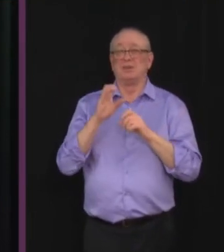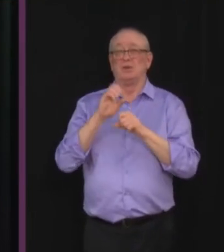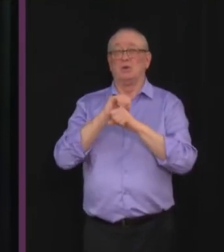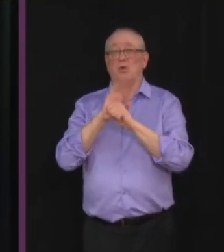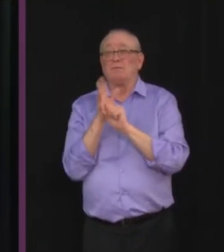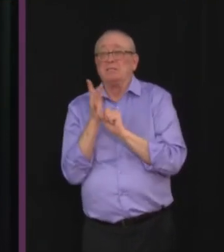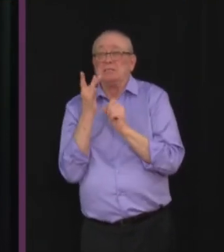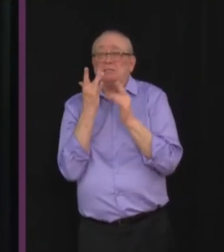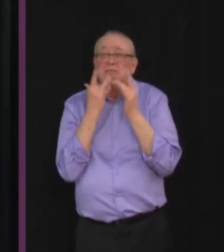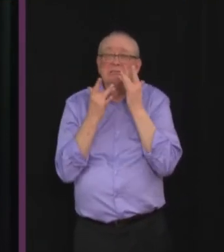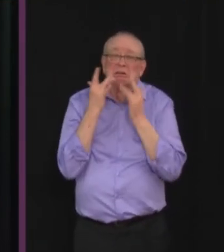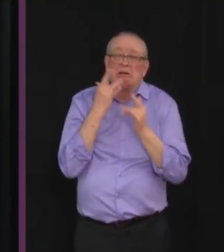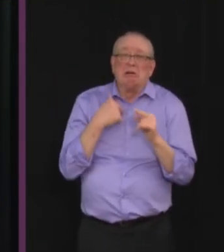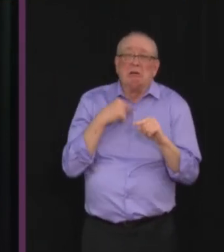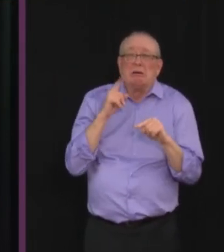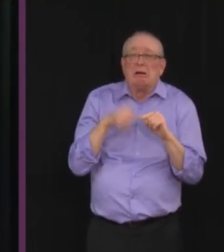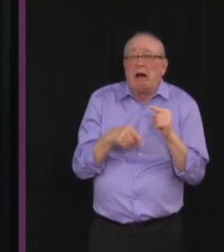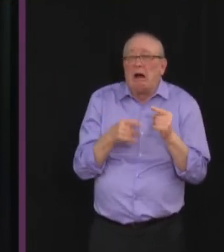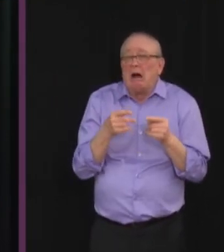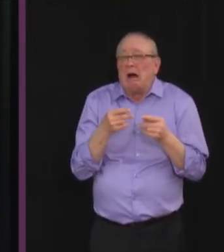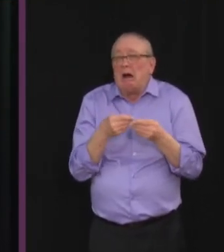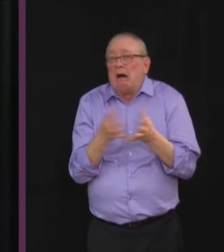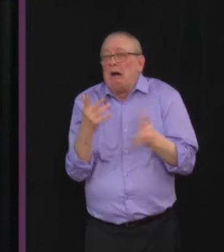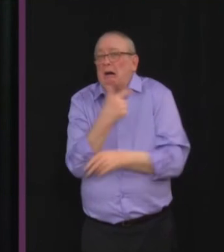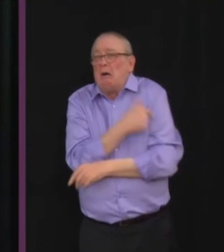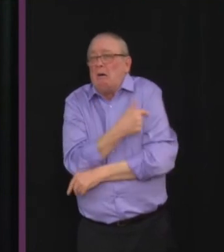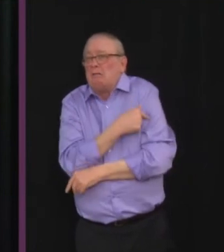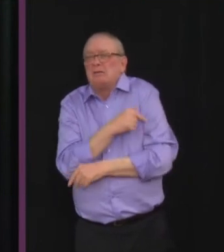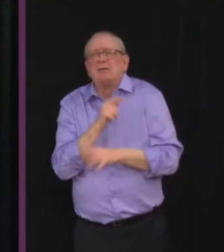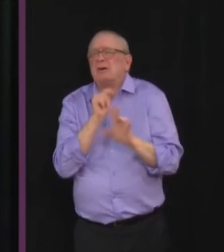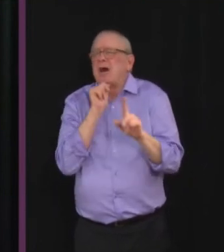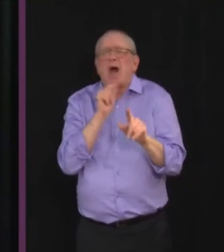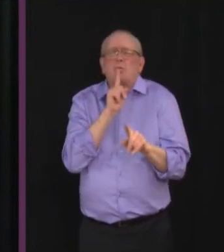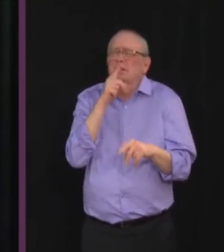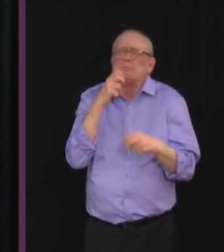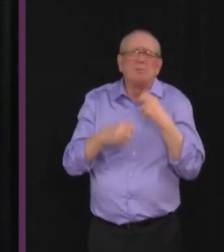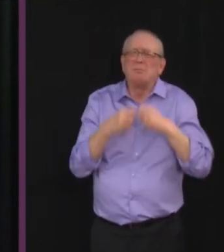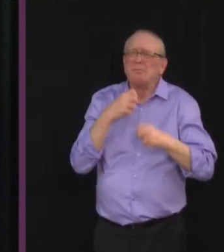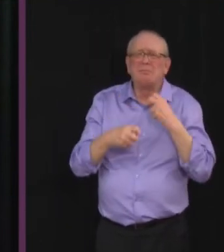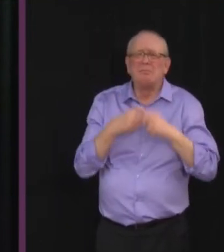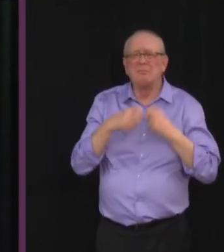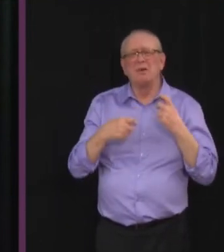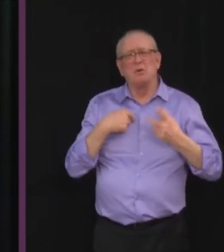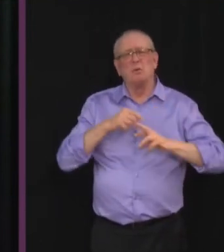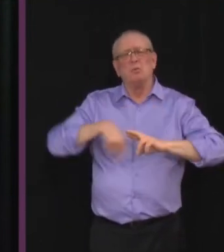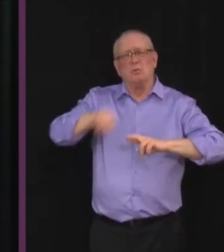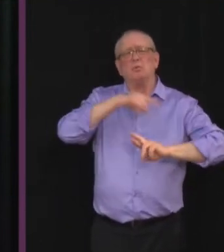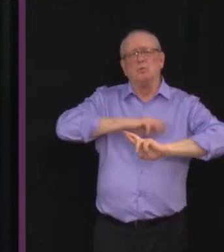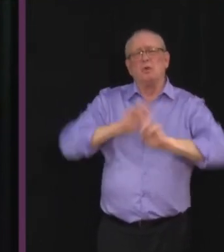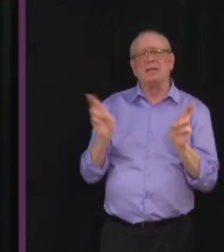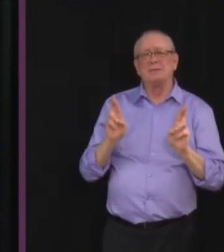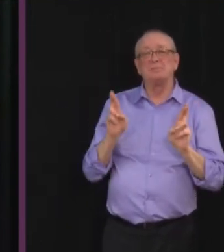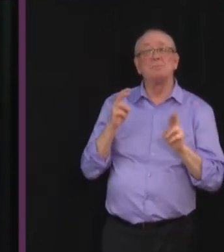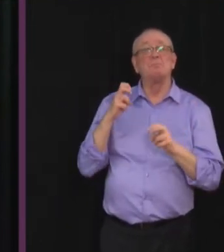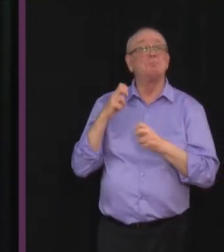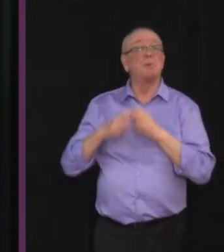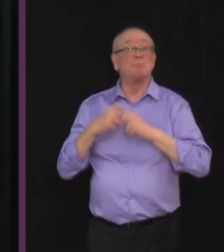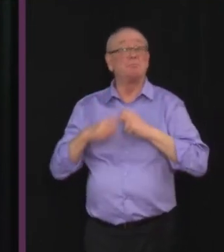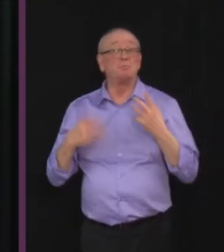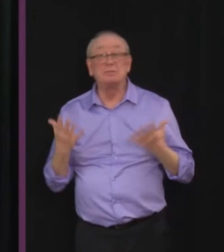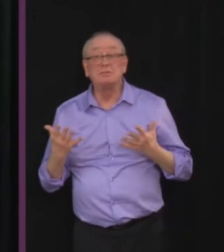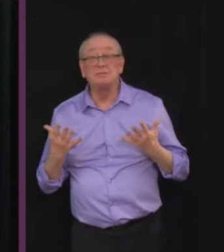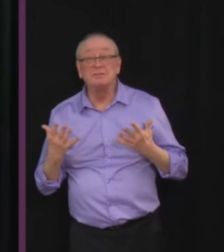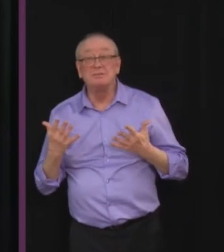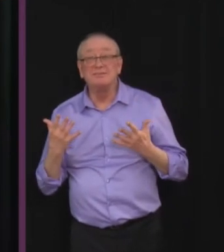to provide vaccines and provide them quickly. It's the changing amounts, it's the small amounts, it's